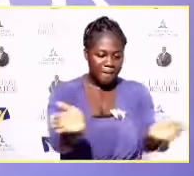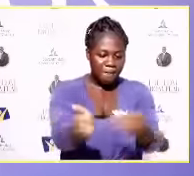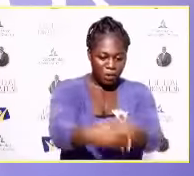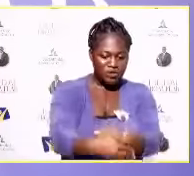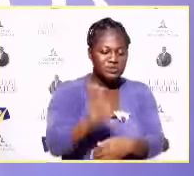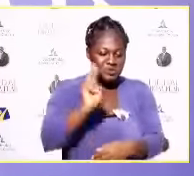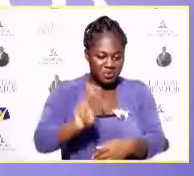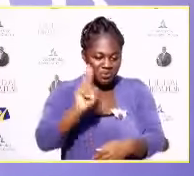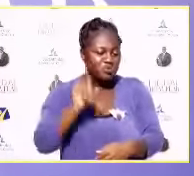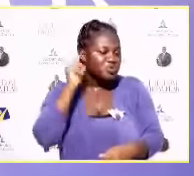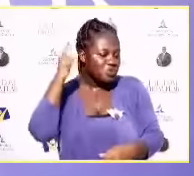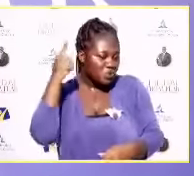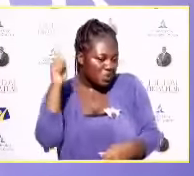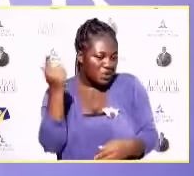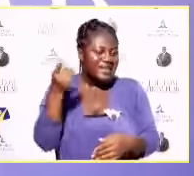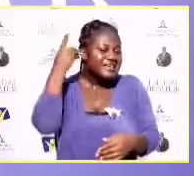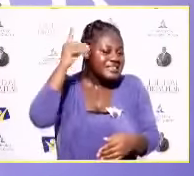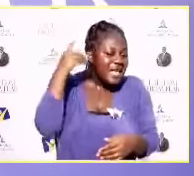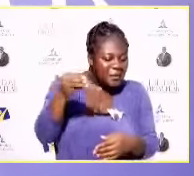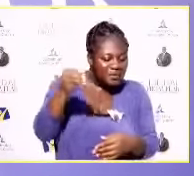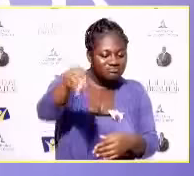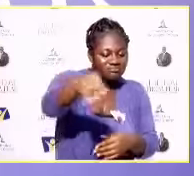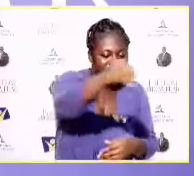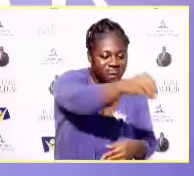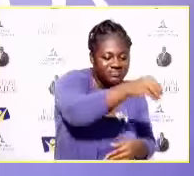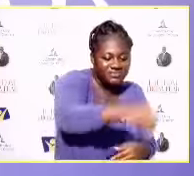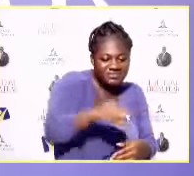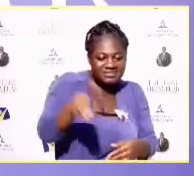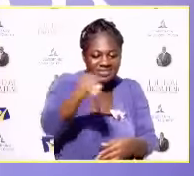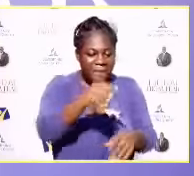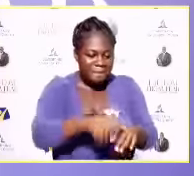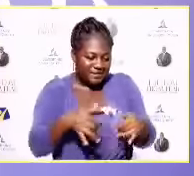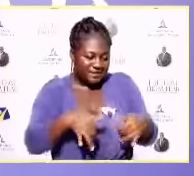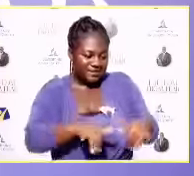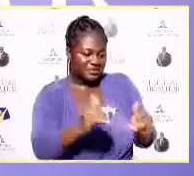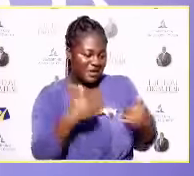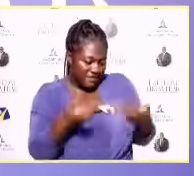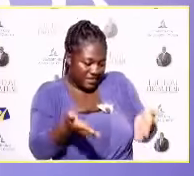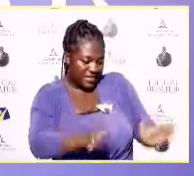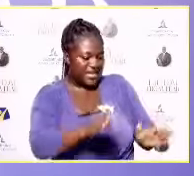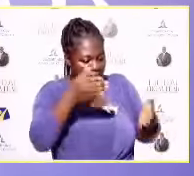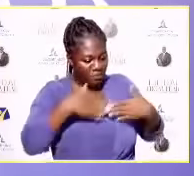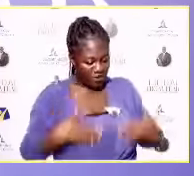And put diamonds on it. It still contains a dead body.